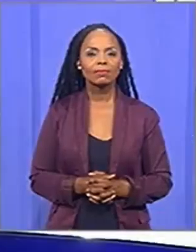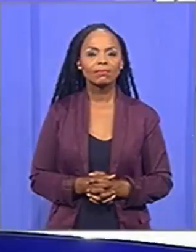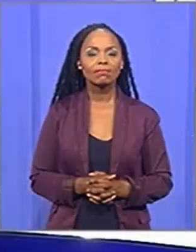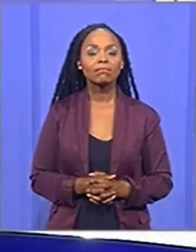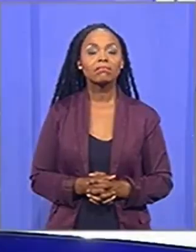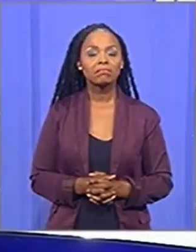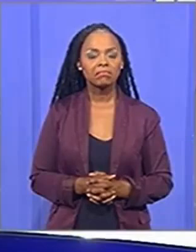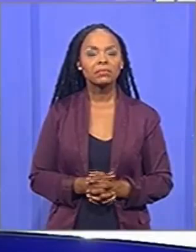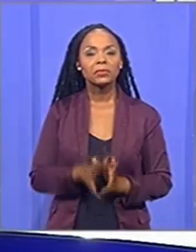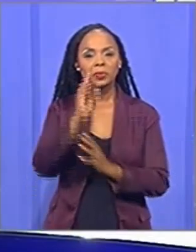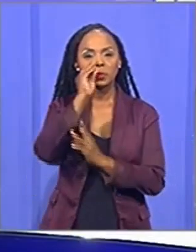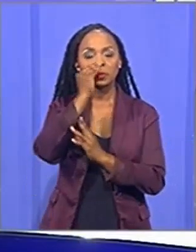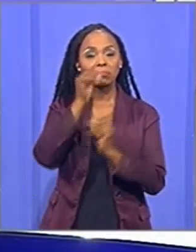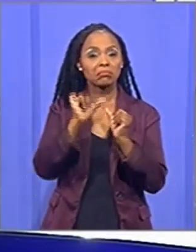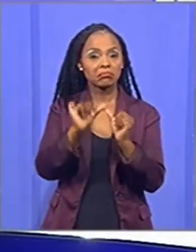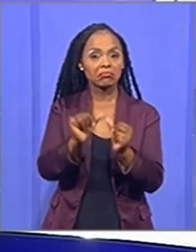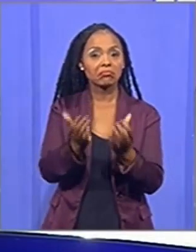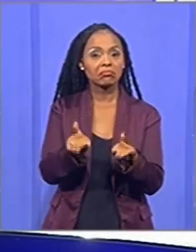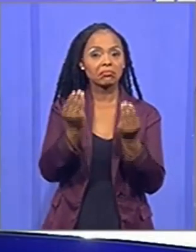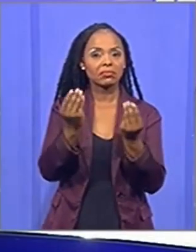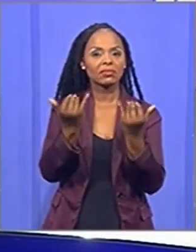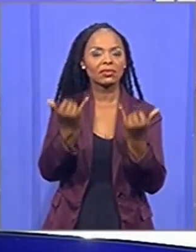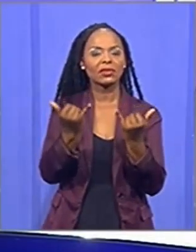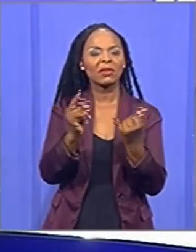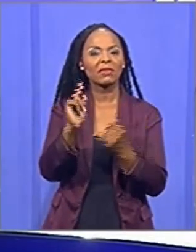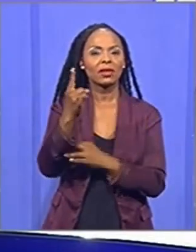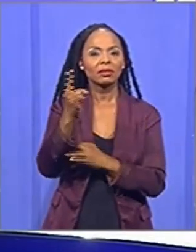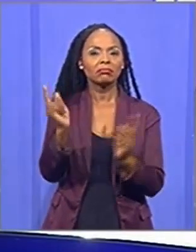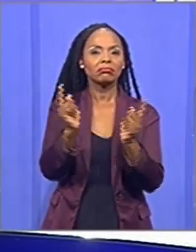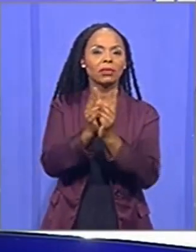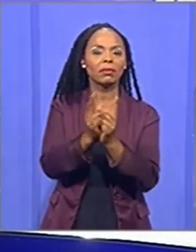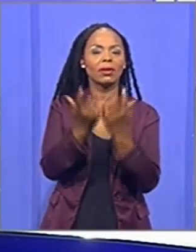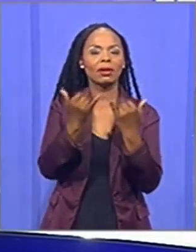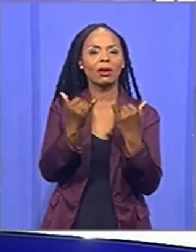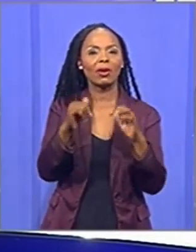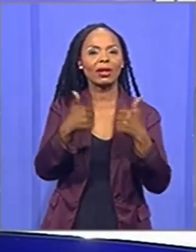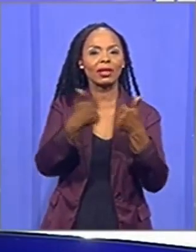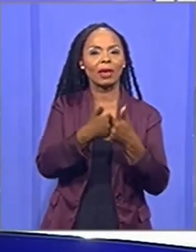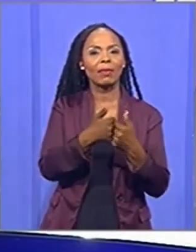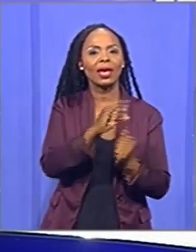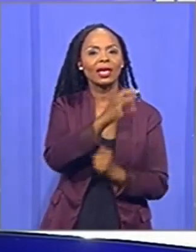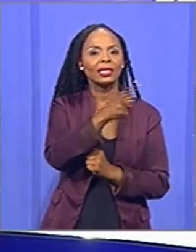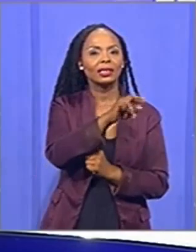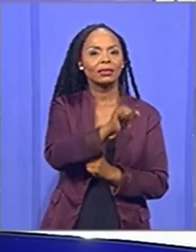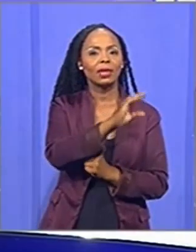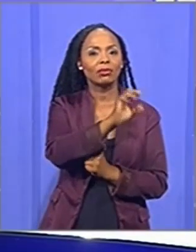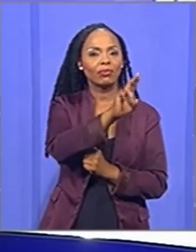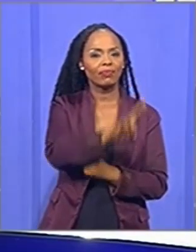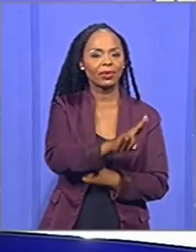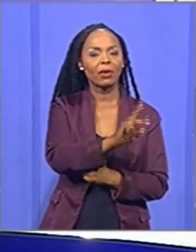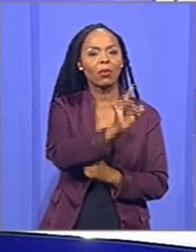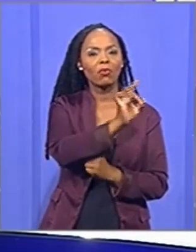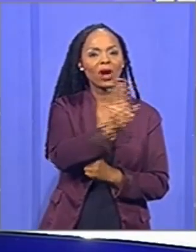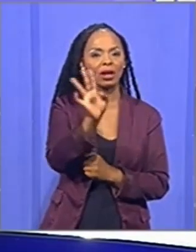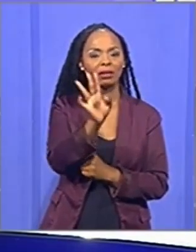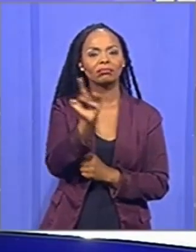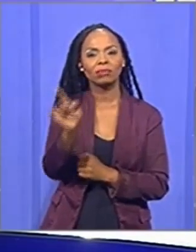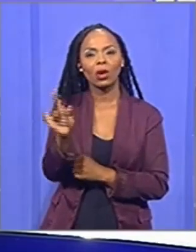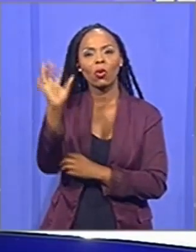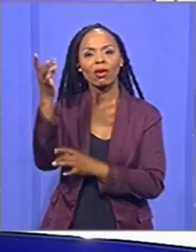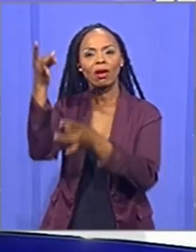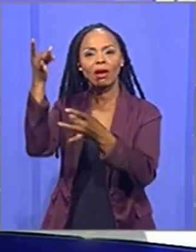Go tšeo di sa kgatlampanago karolong ya mathomo ya papadi ke e tee ya Chippa United go lefela la Golden